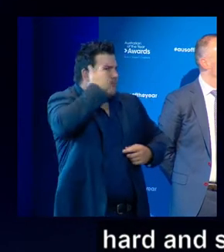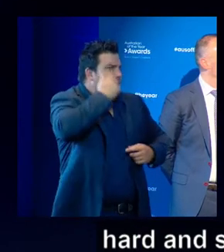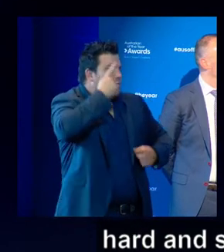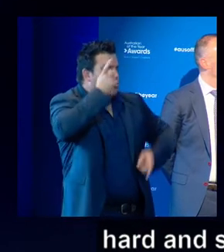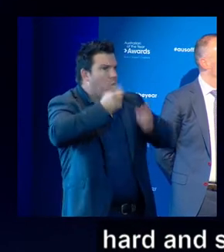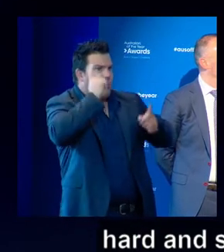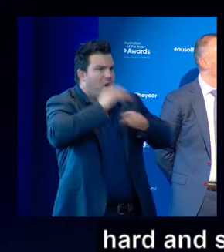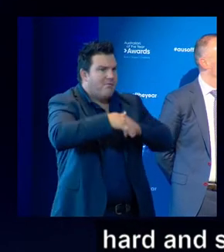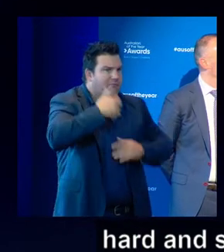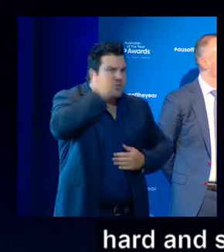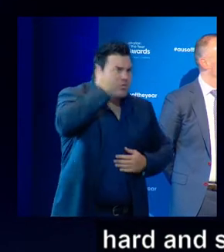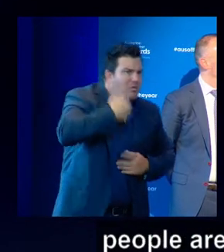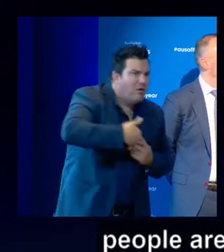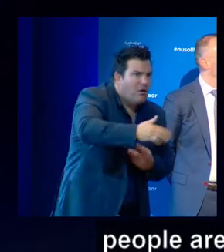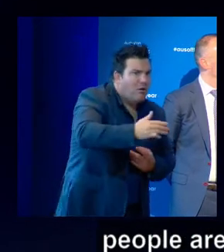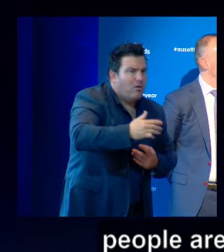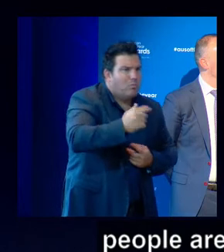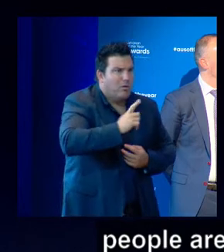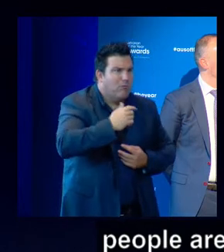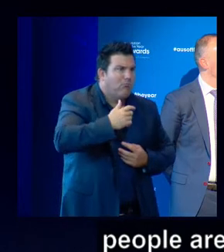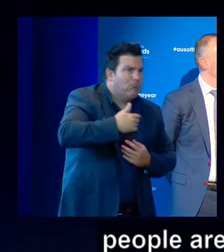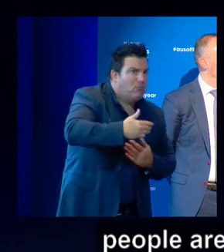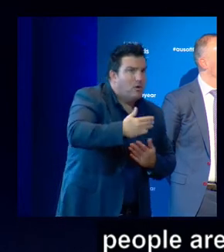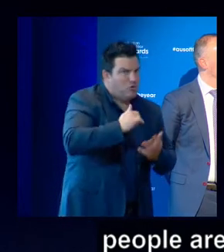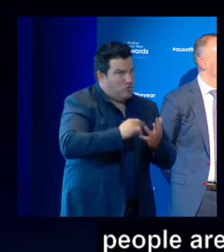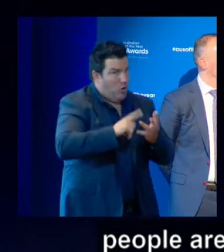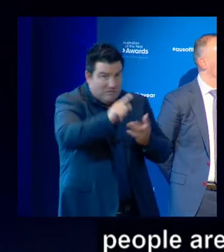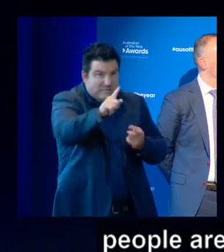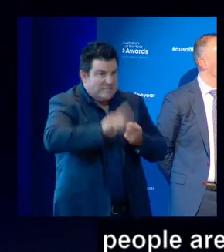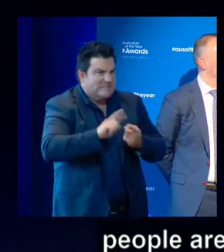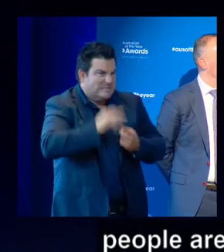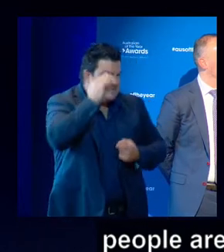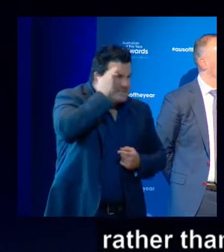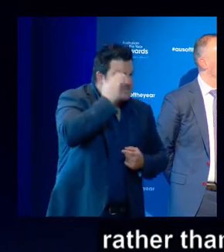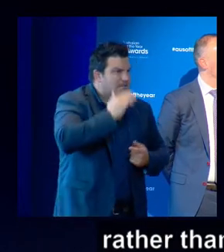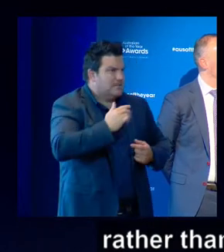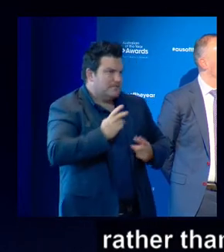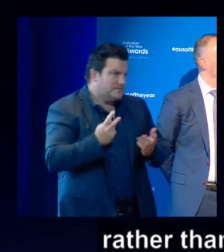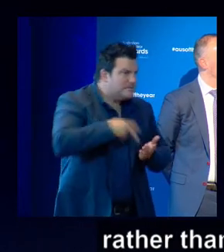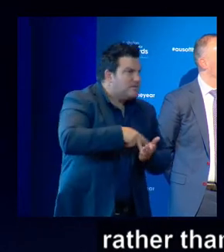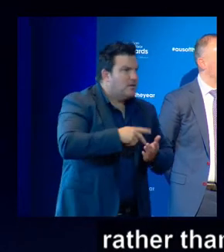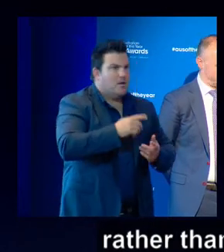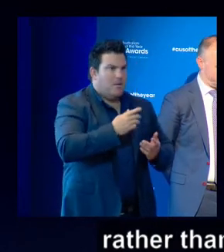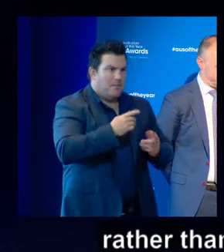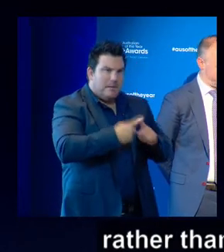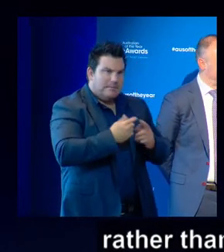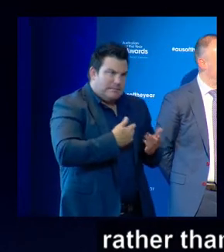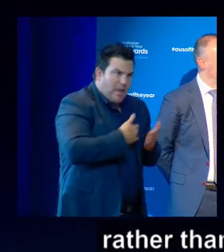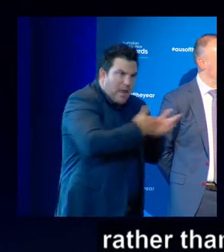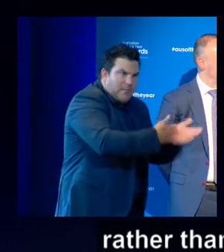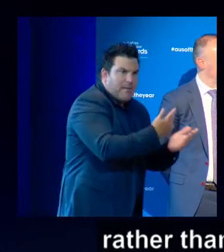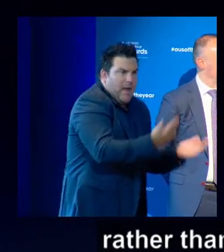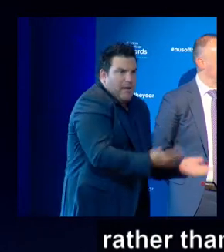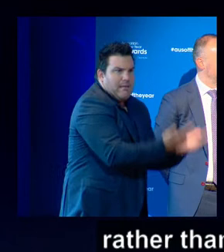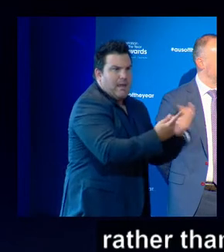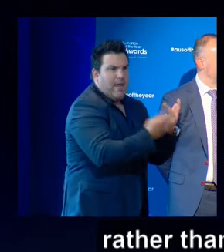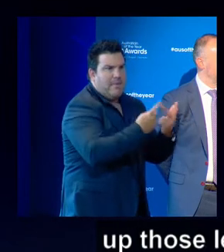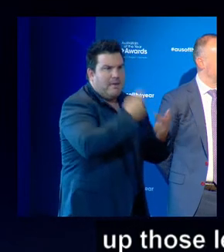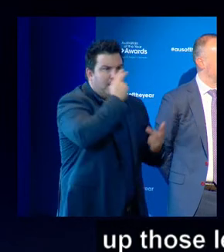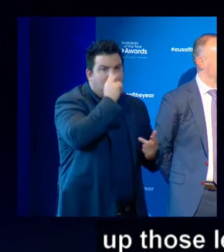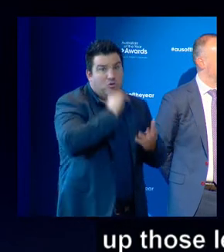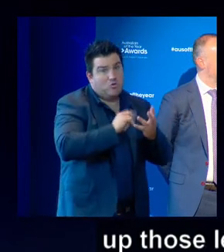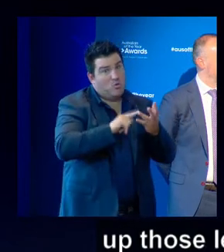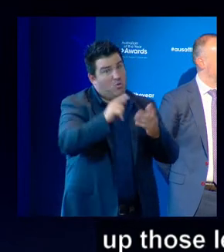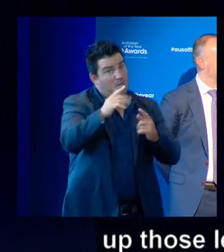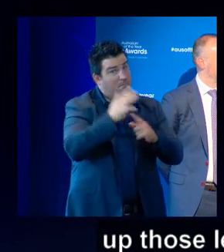rather than running from that, we're really stepping up and taking up those leadership roles and particularly empowering other young people, which I think is just so important.